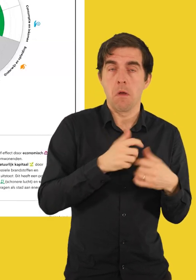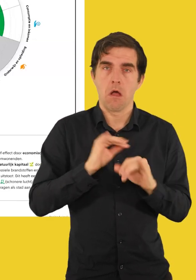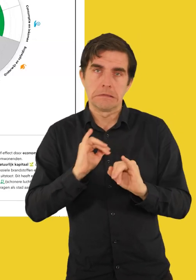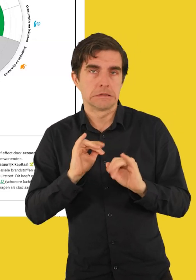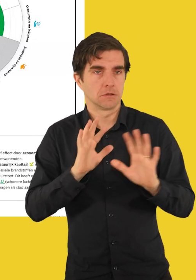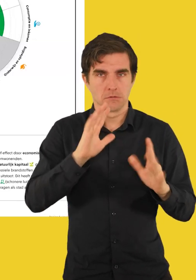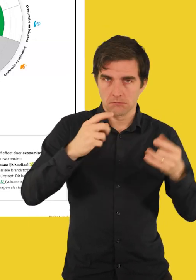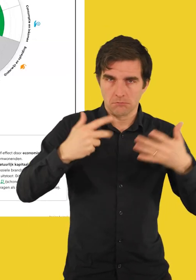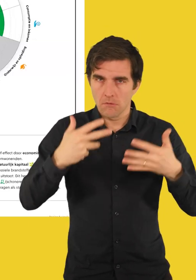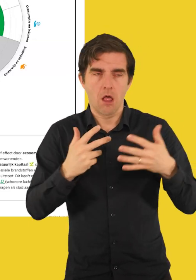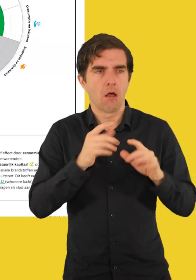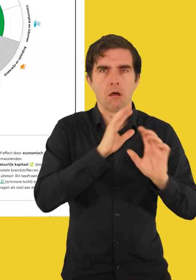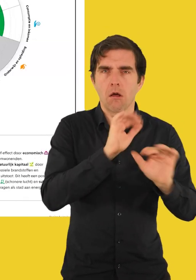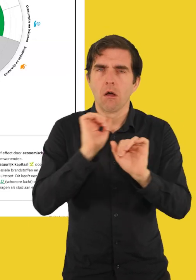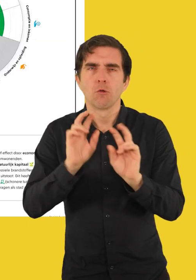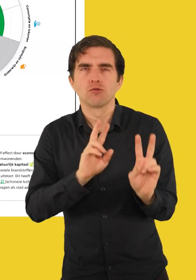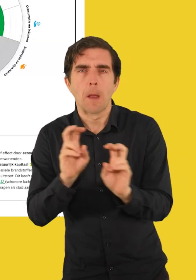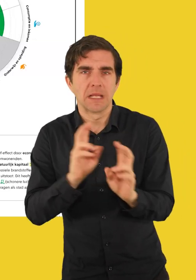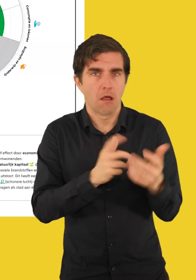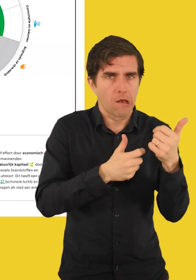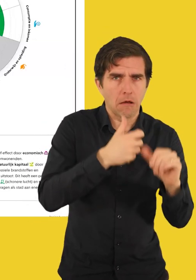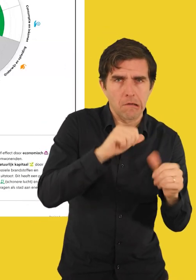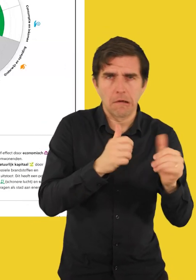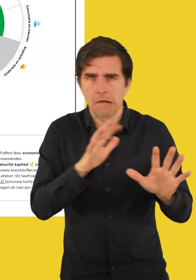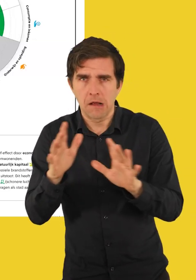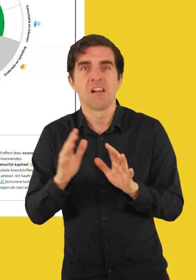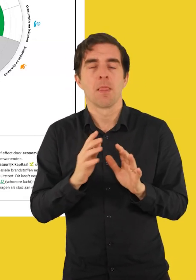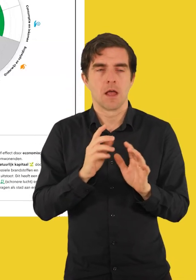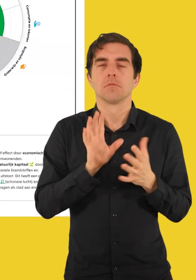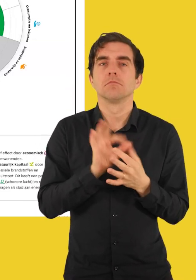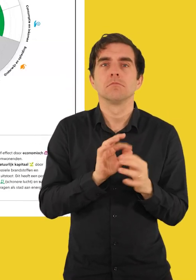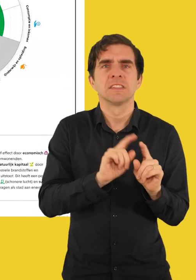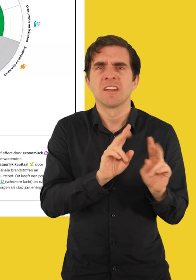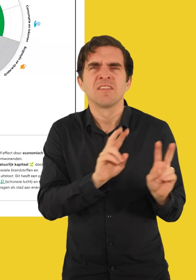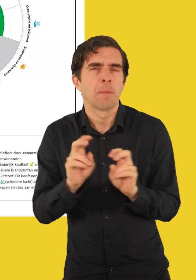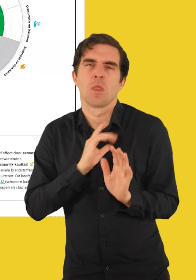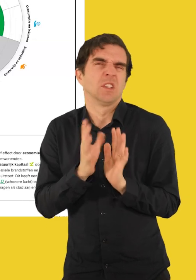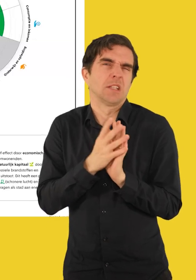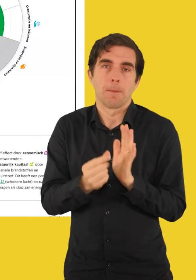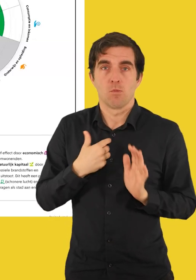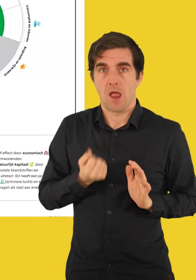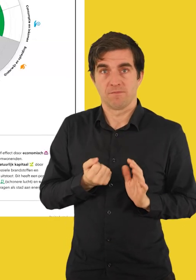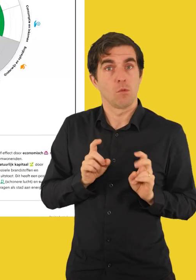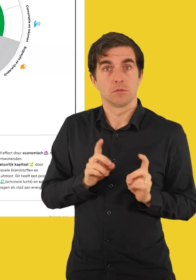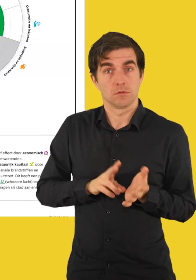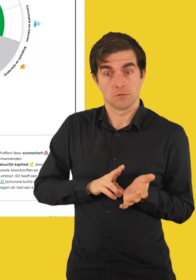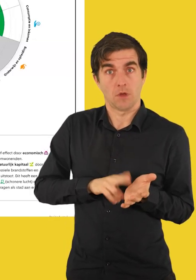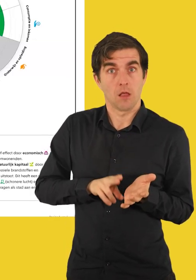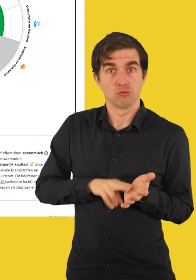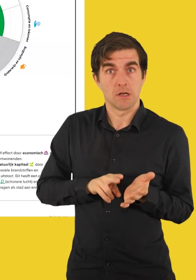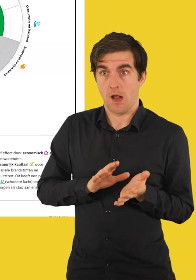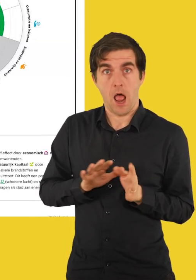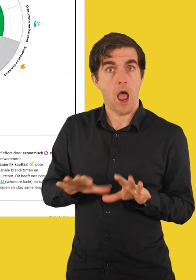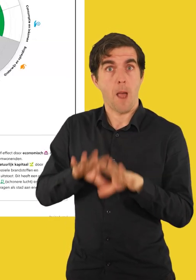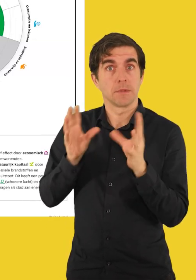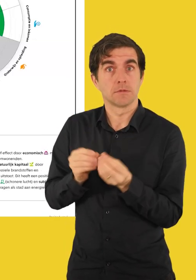and cons for certain topics or when it comes to certain themes. So, for example, we have here